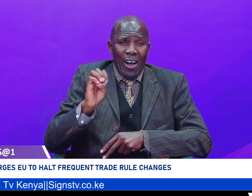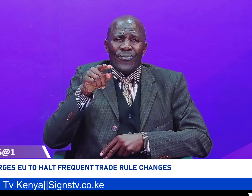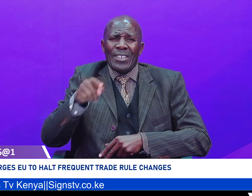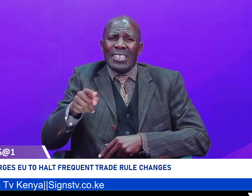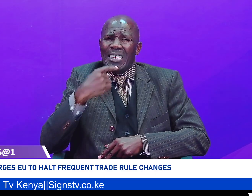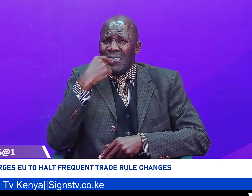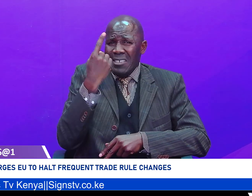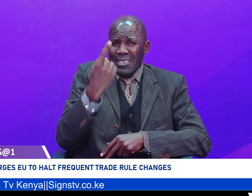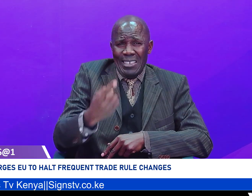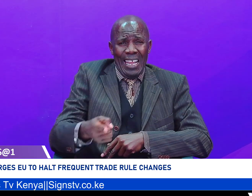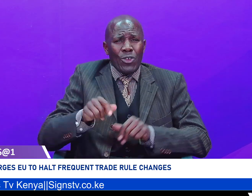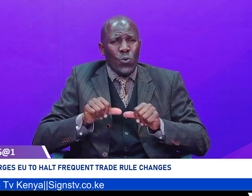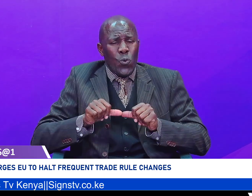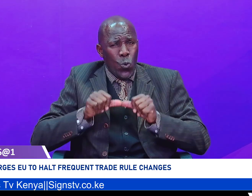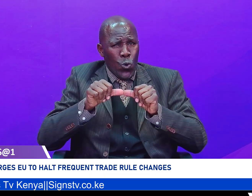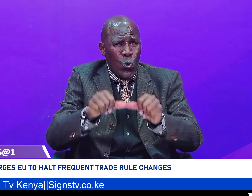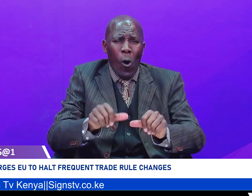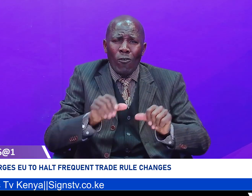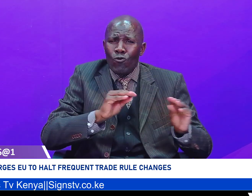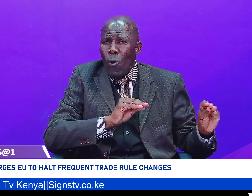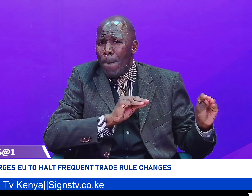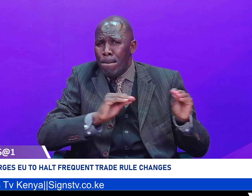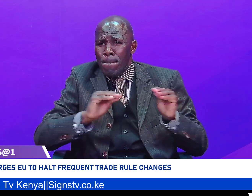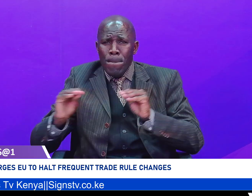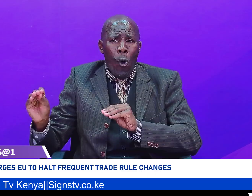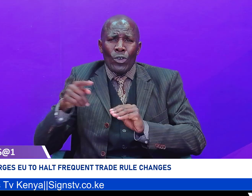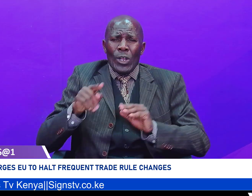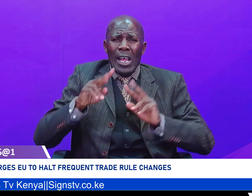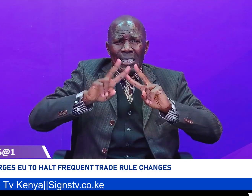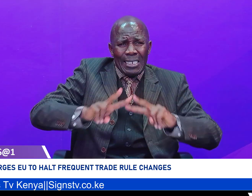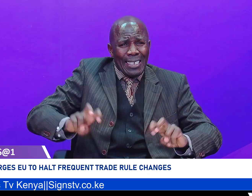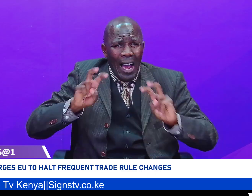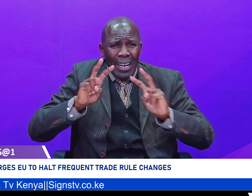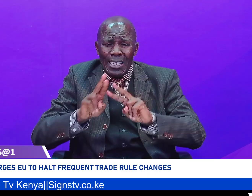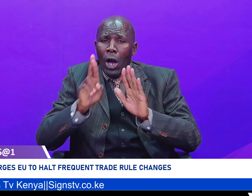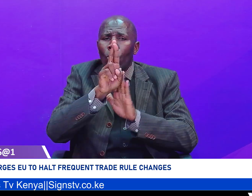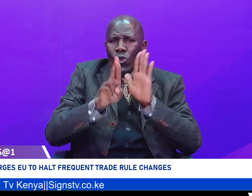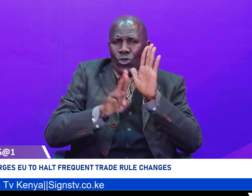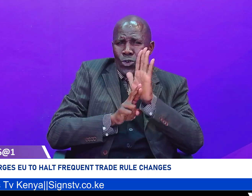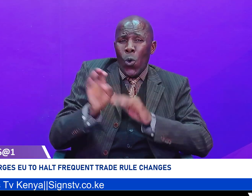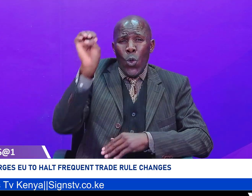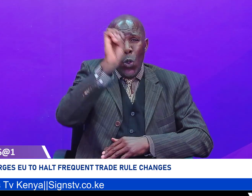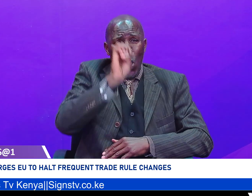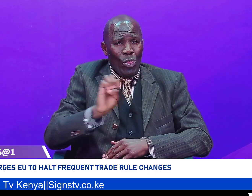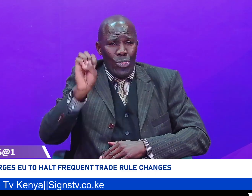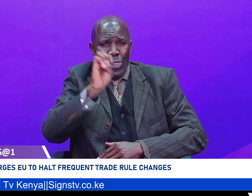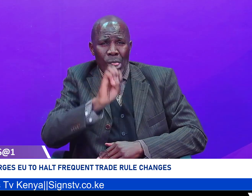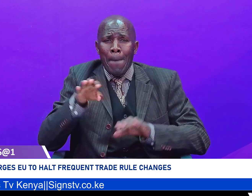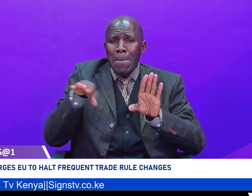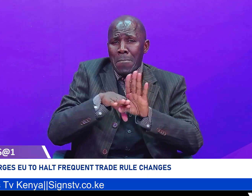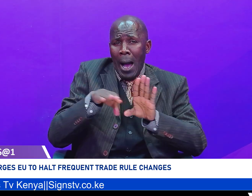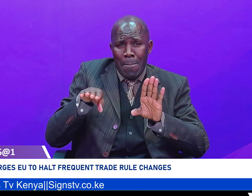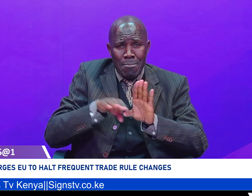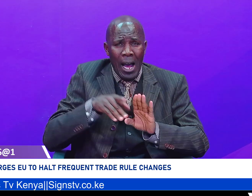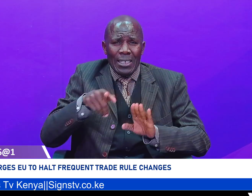Agriculture Cabinet Secretary Mutahi Kagwe stated that constant shifts in compliance rules by